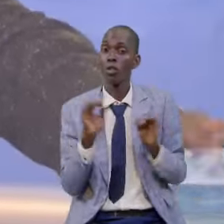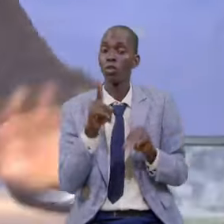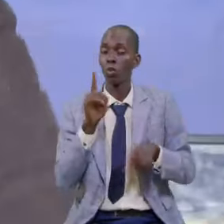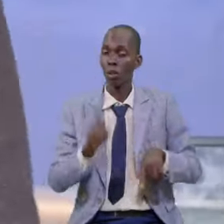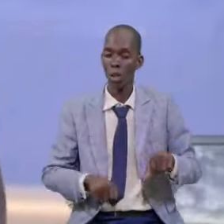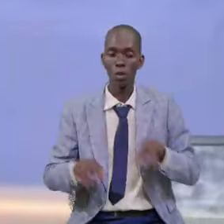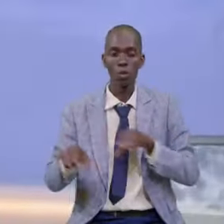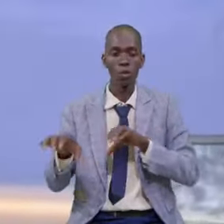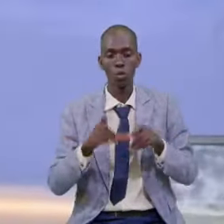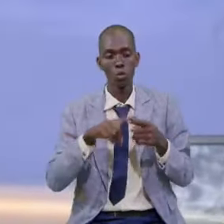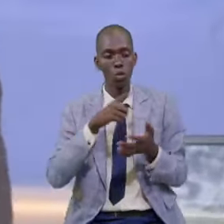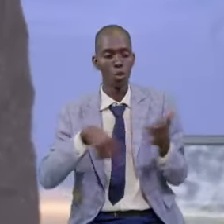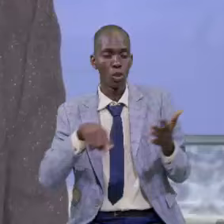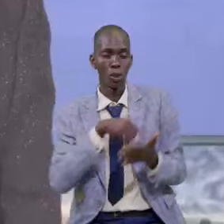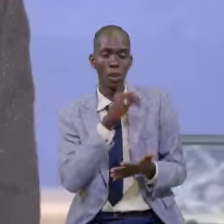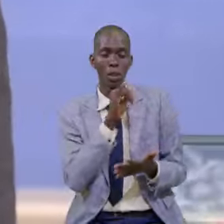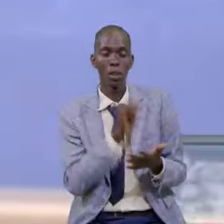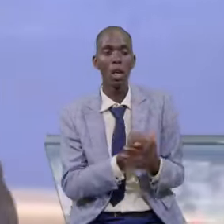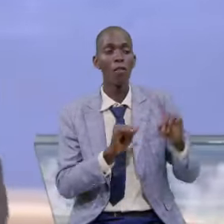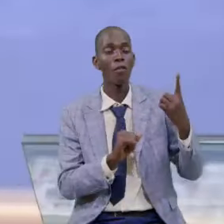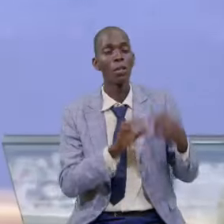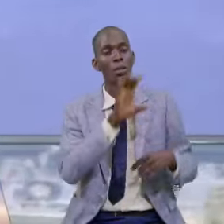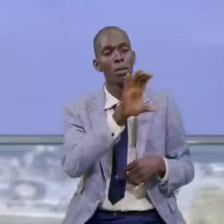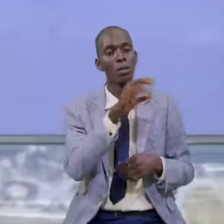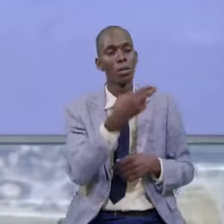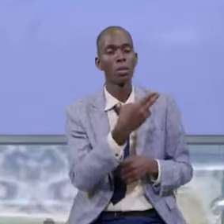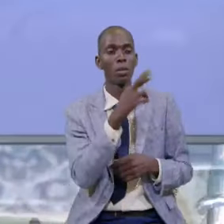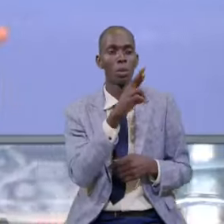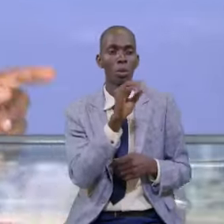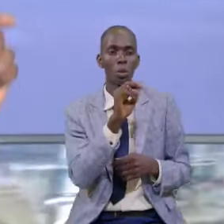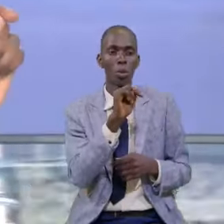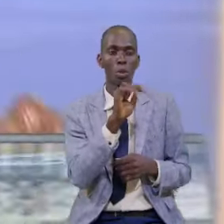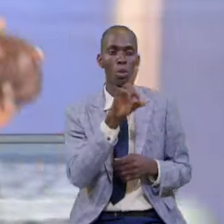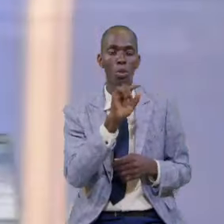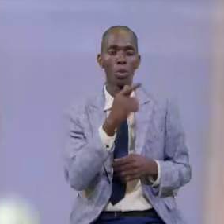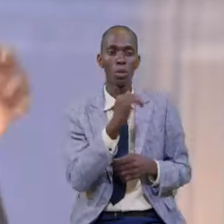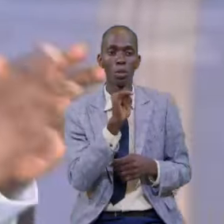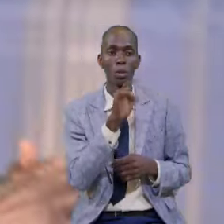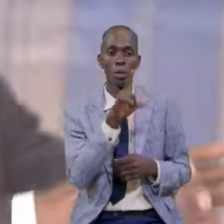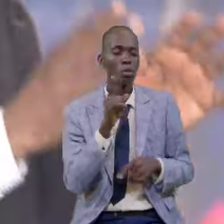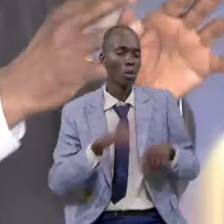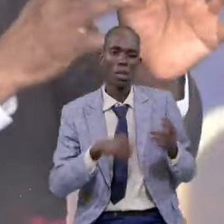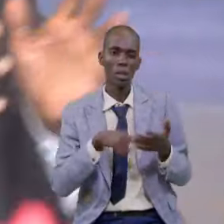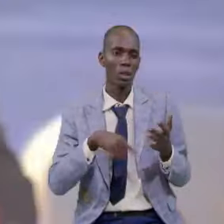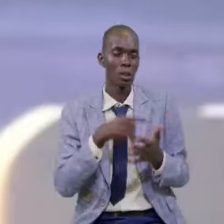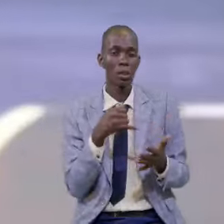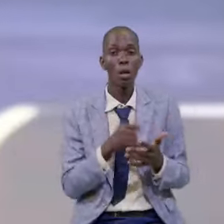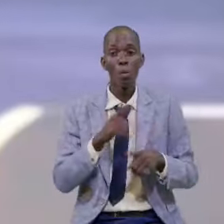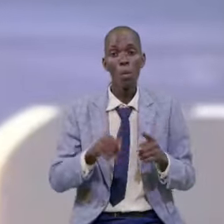age, but it's a lot you can do about your biological age and about your psychological age.